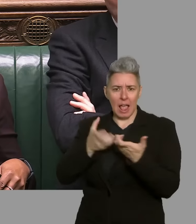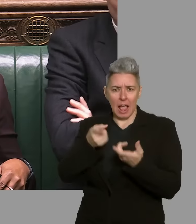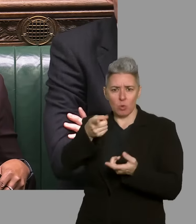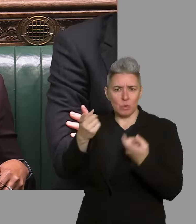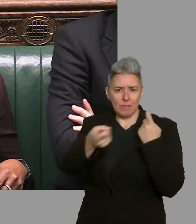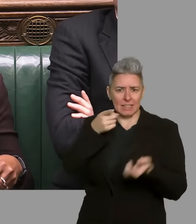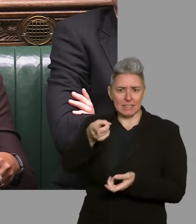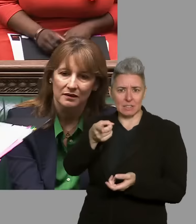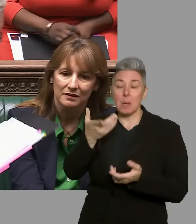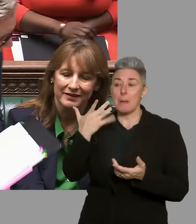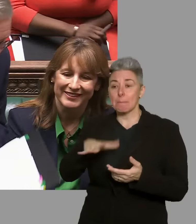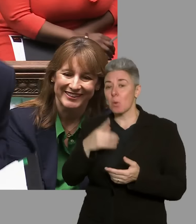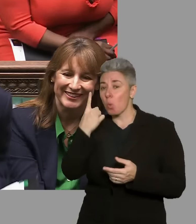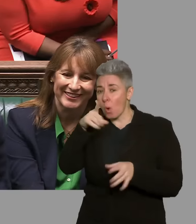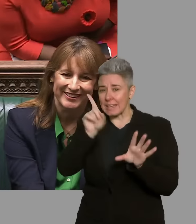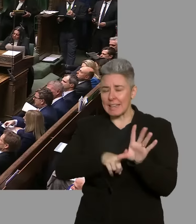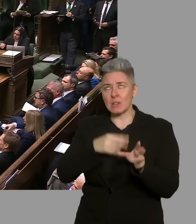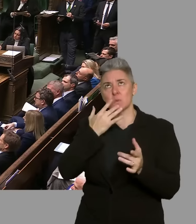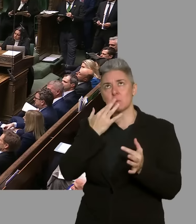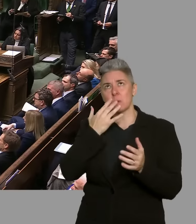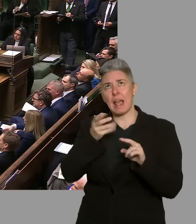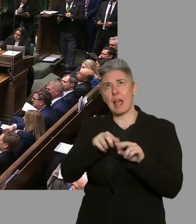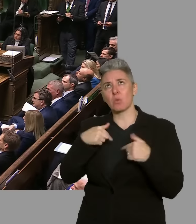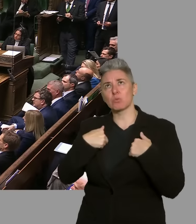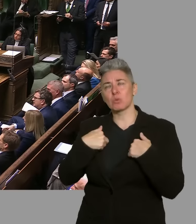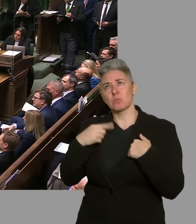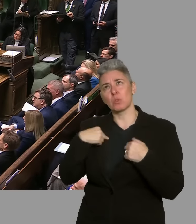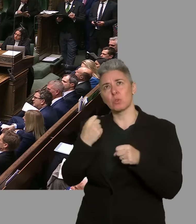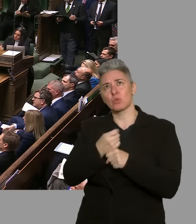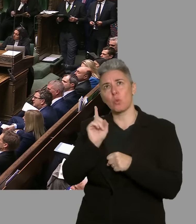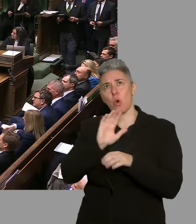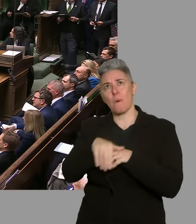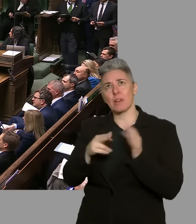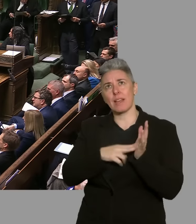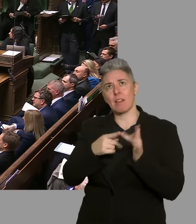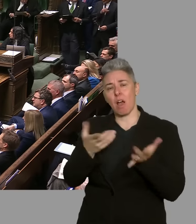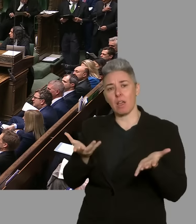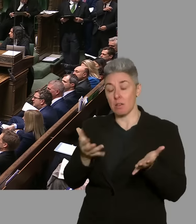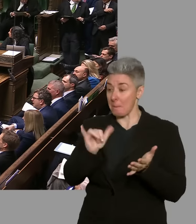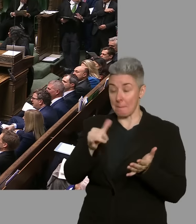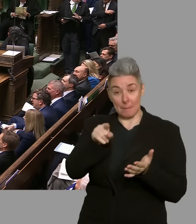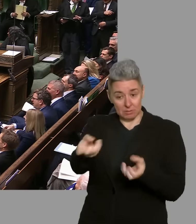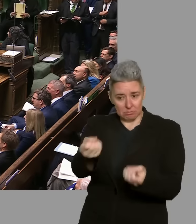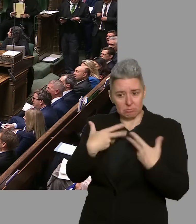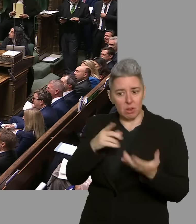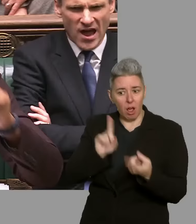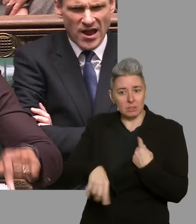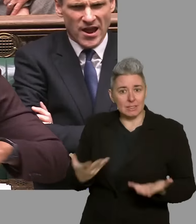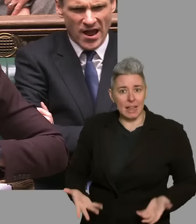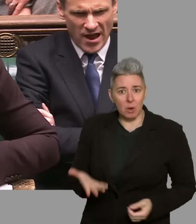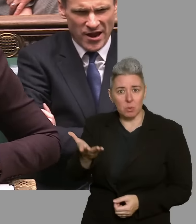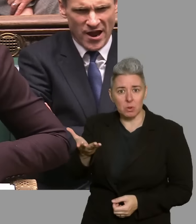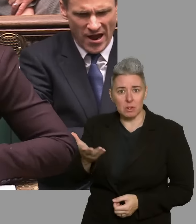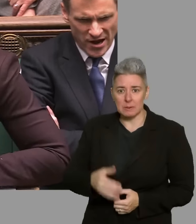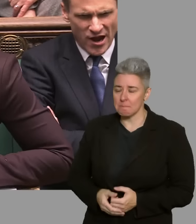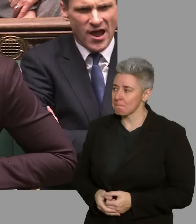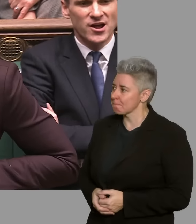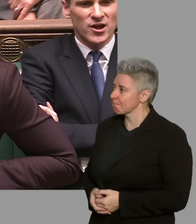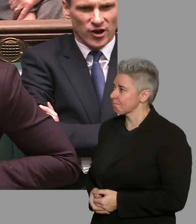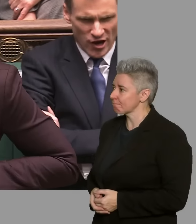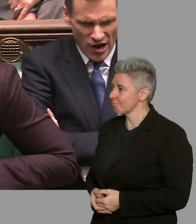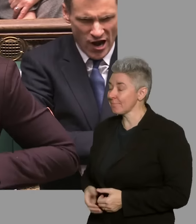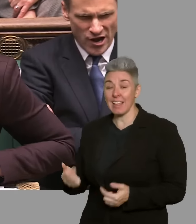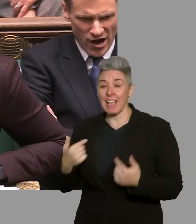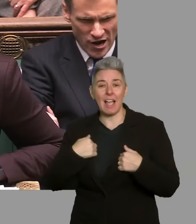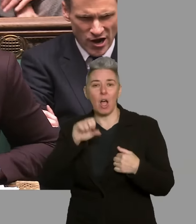she can give us an answer. Mr. Speaker, I wouldn't have made the stupid mistake in the first place of putting up the jobs tax